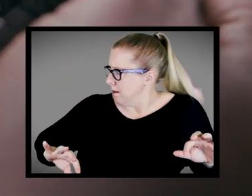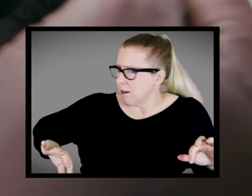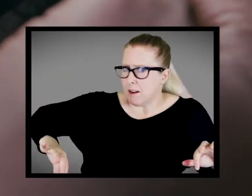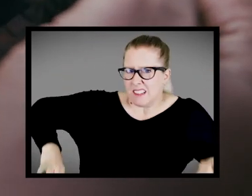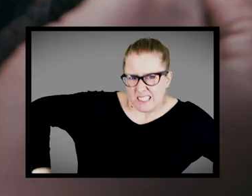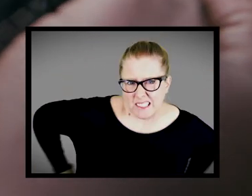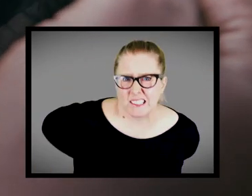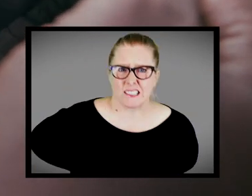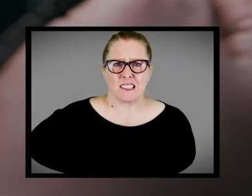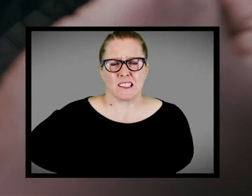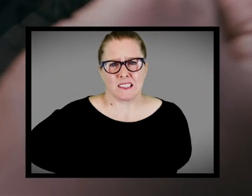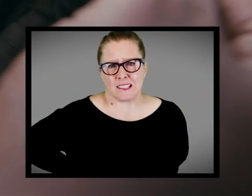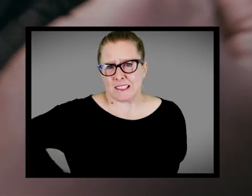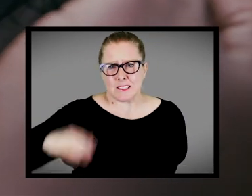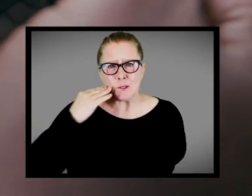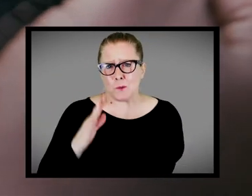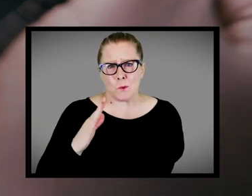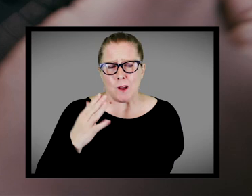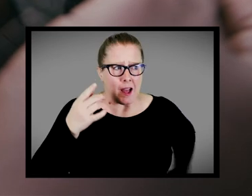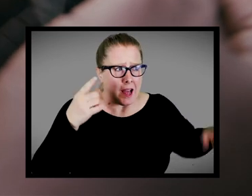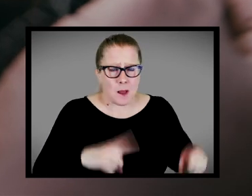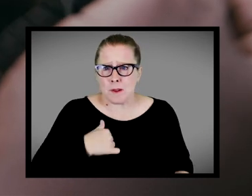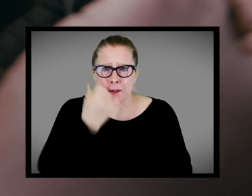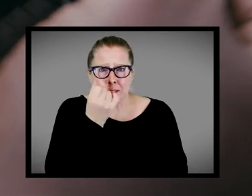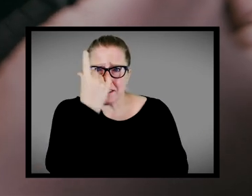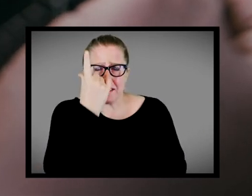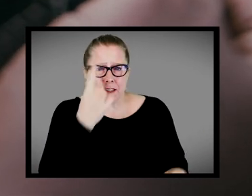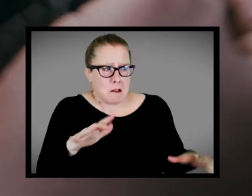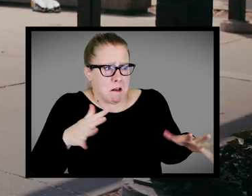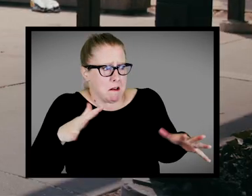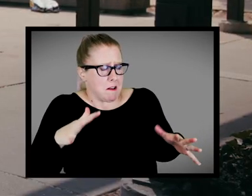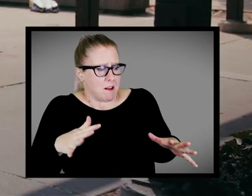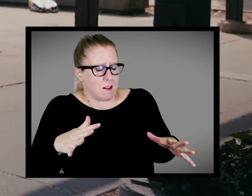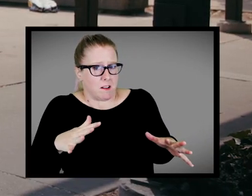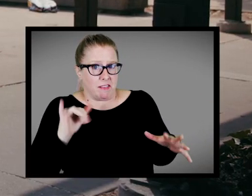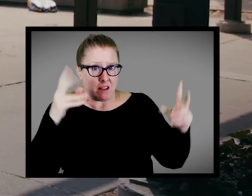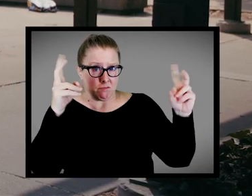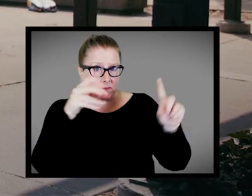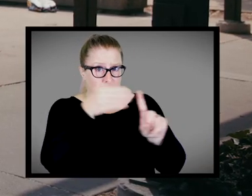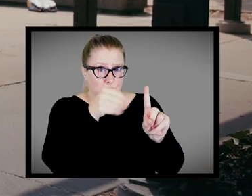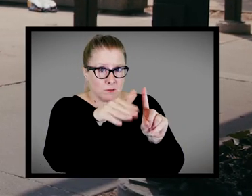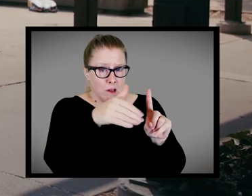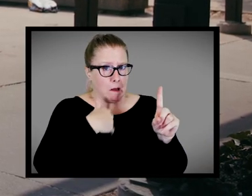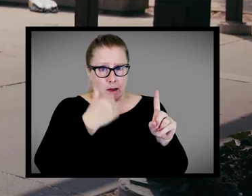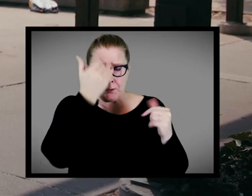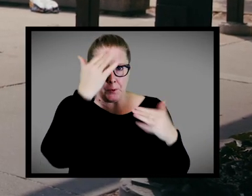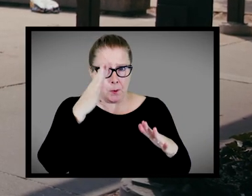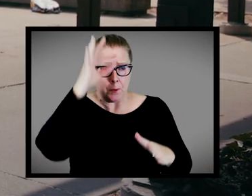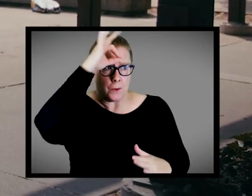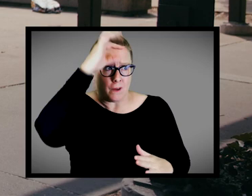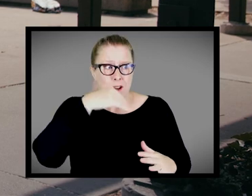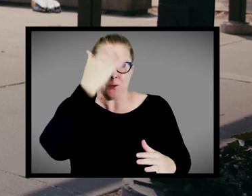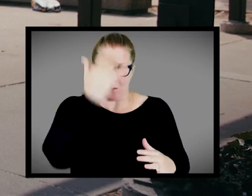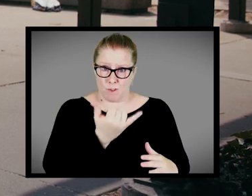my hand behind my back. I didn't understand what was happening. I was shaking. I didn't know what discrimination was, but